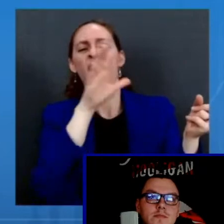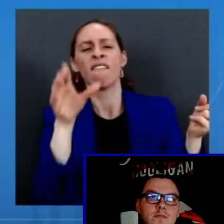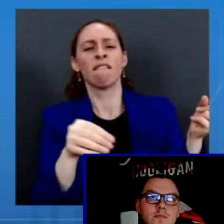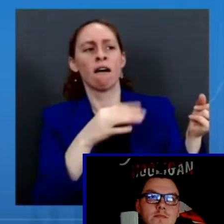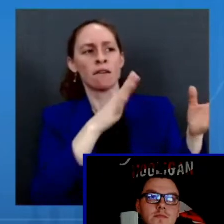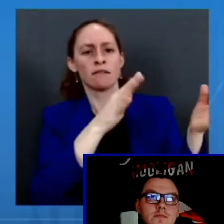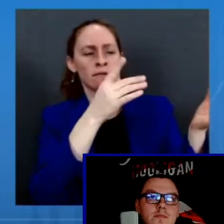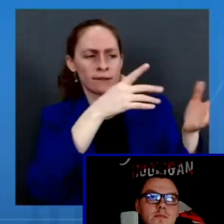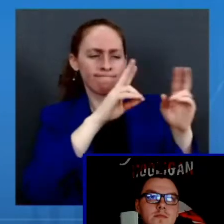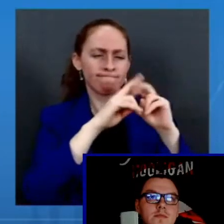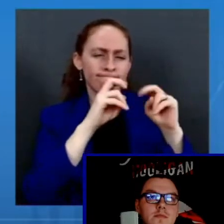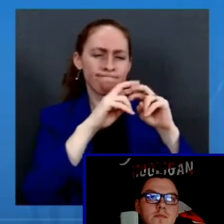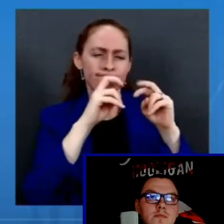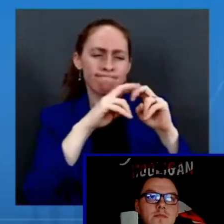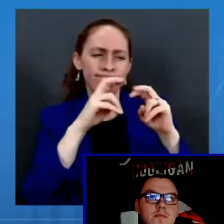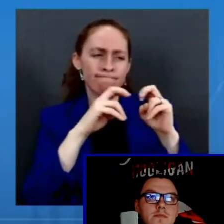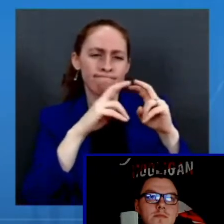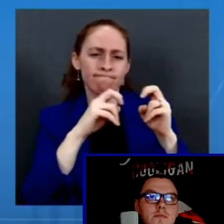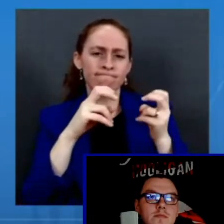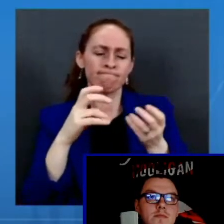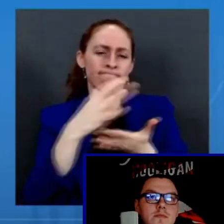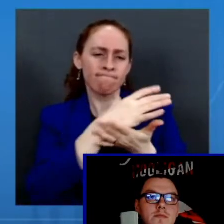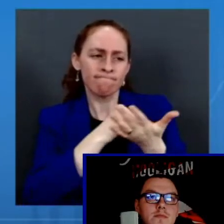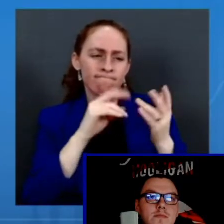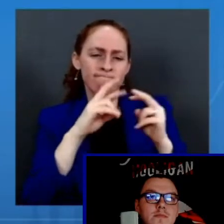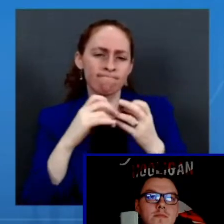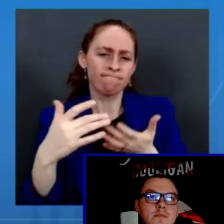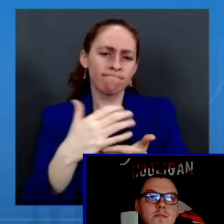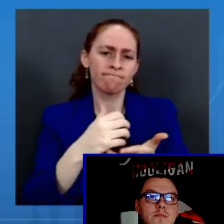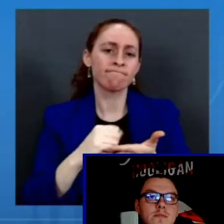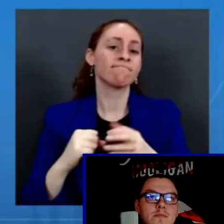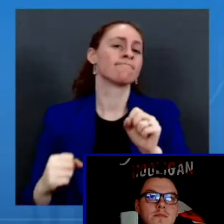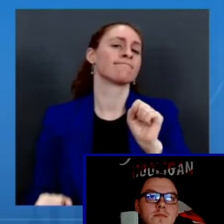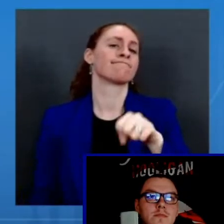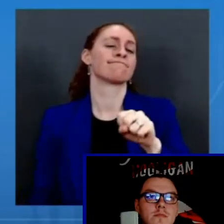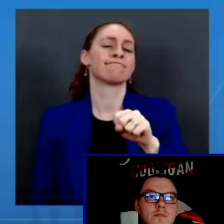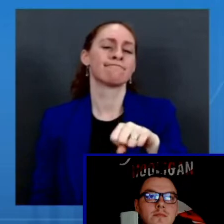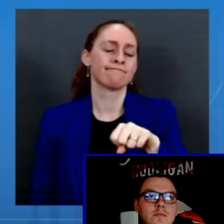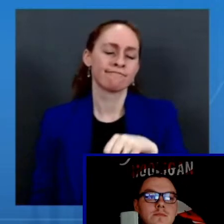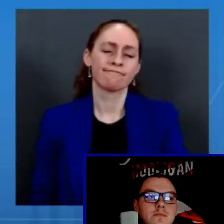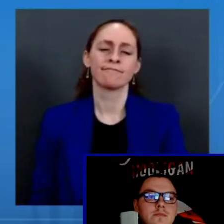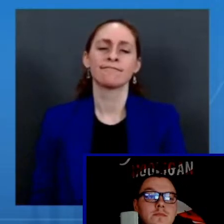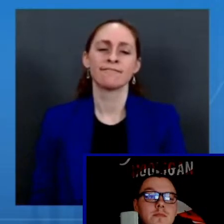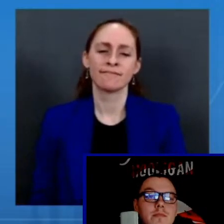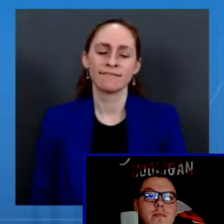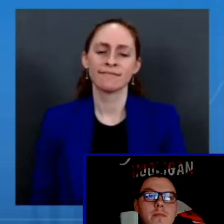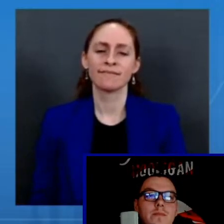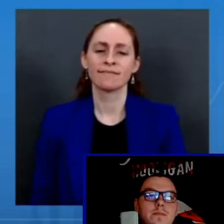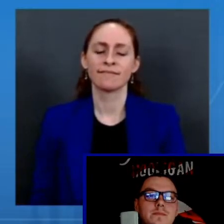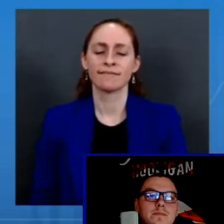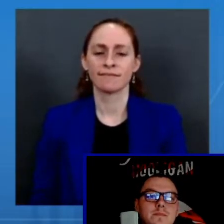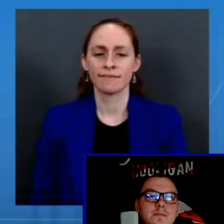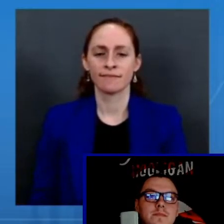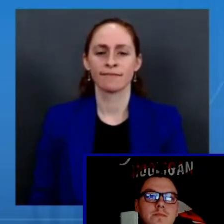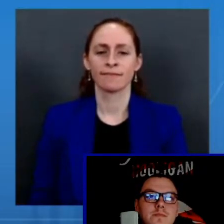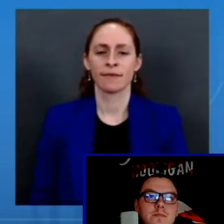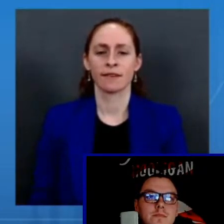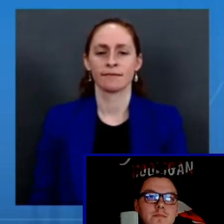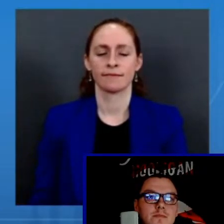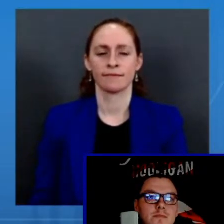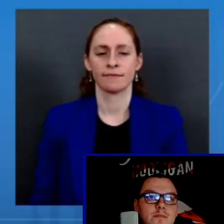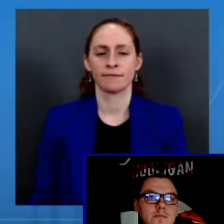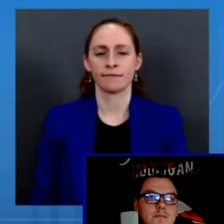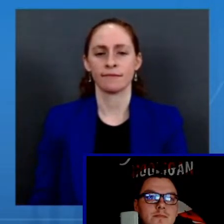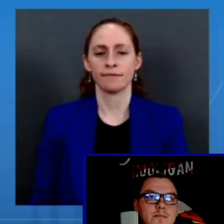South Africa, there is a decrease in the severity compared to Delta, both in the relationship